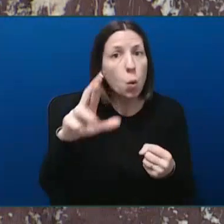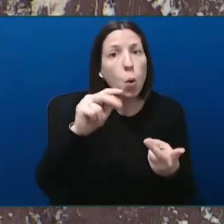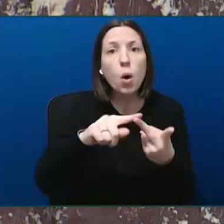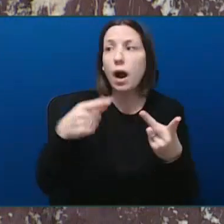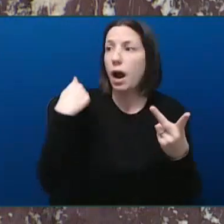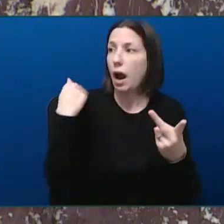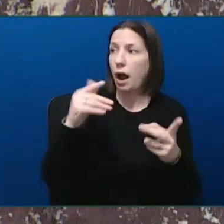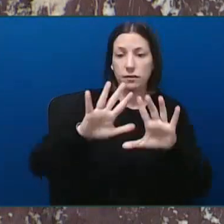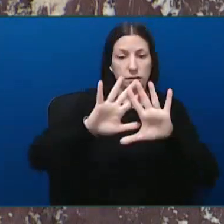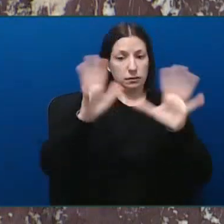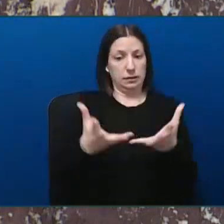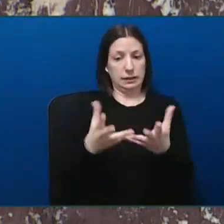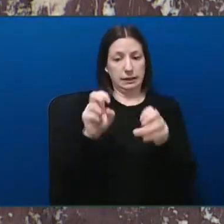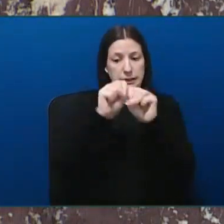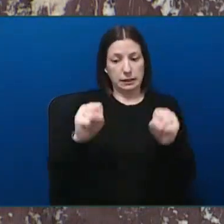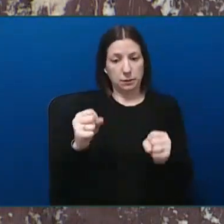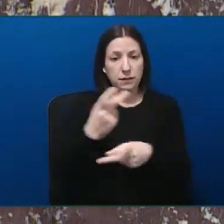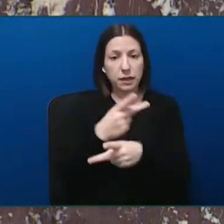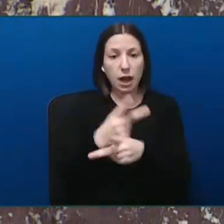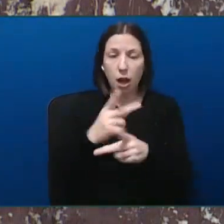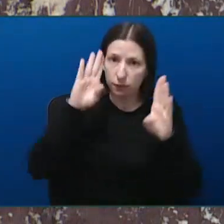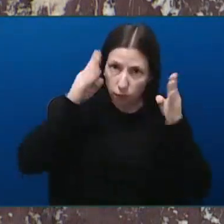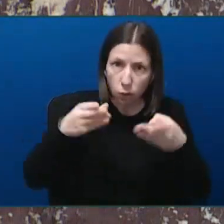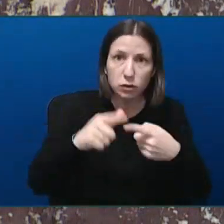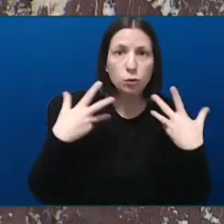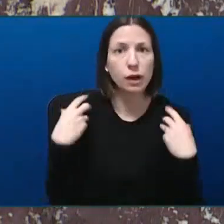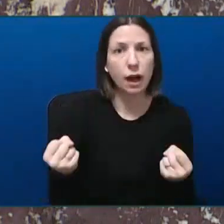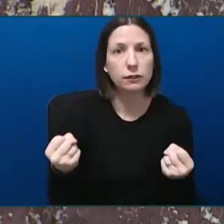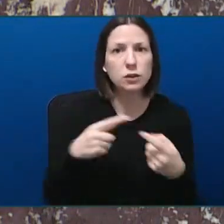treatment can get the help they need when they need it?